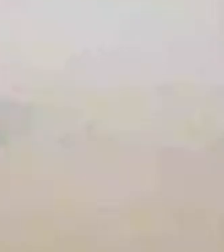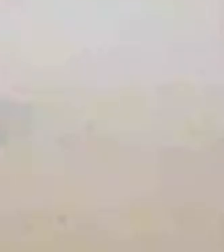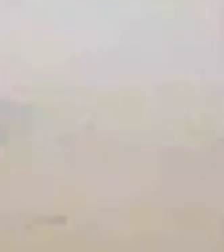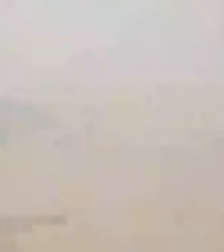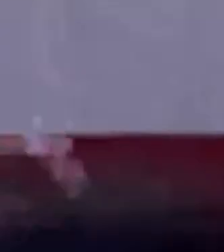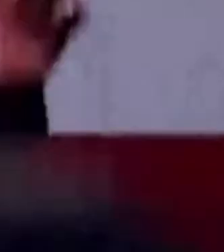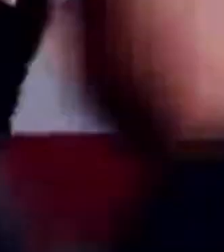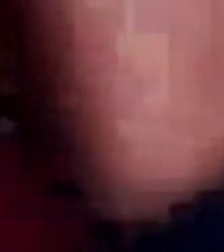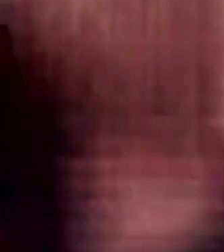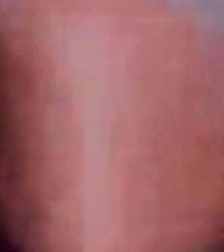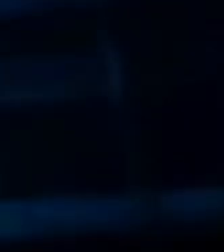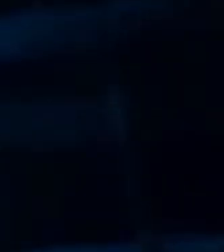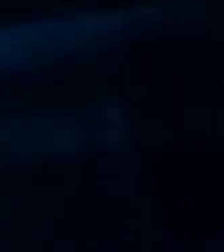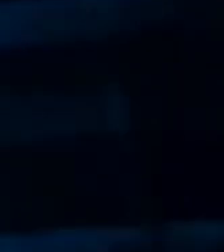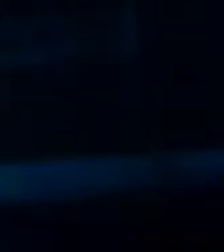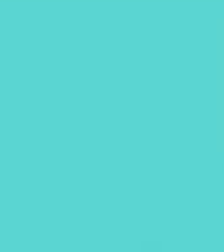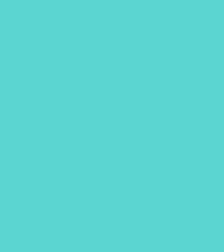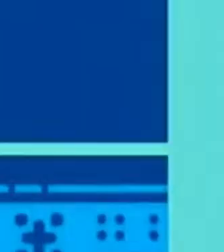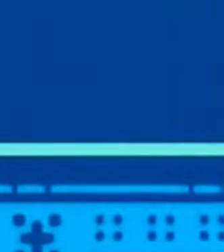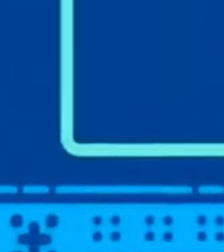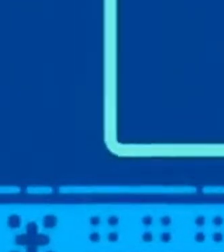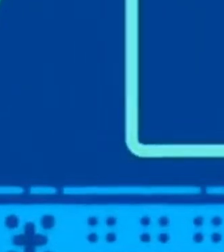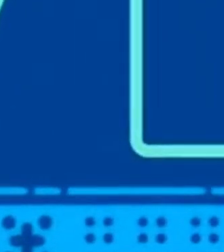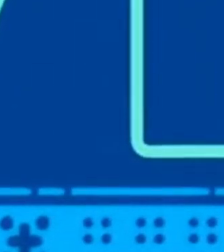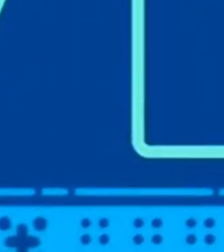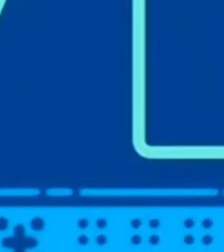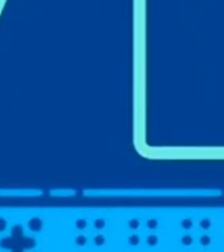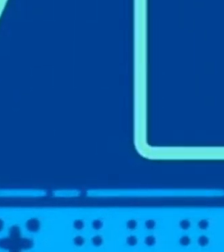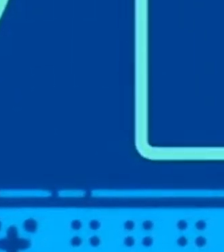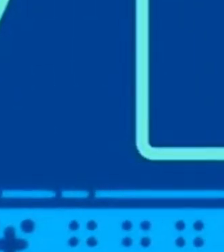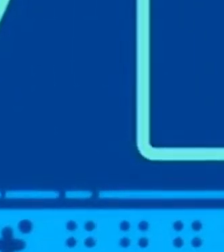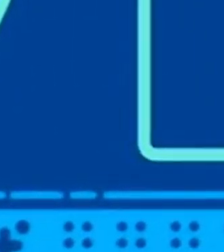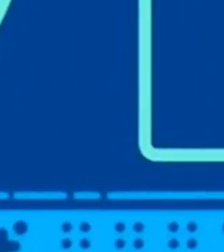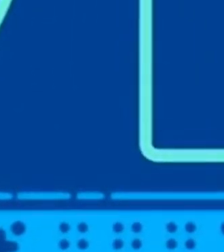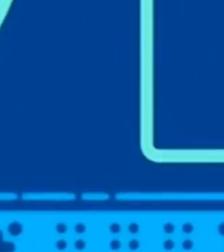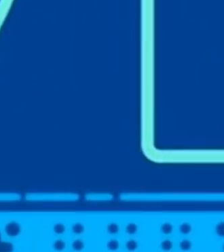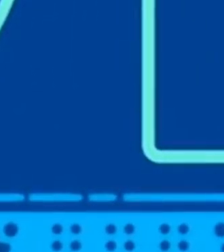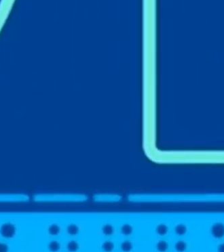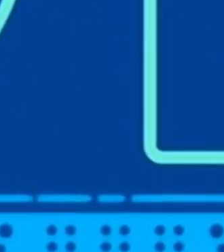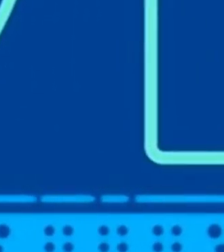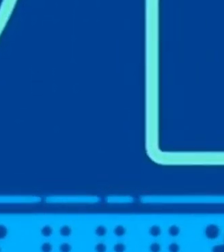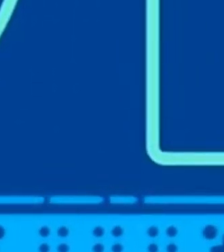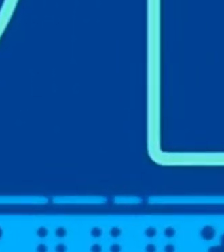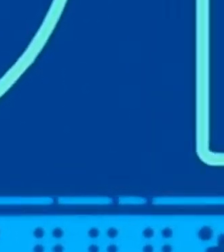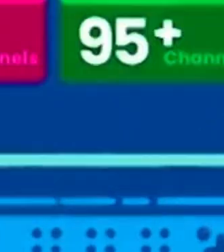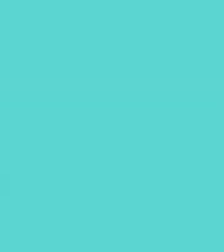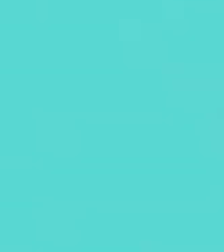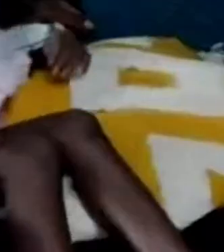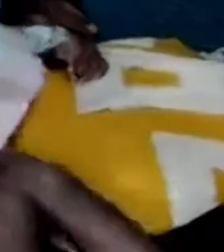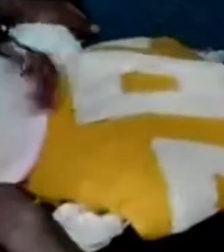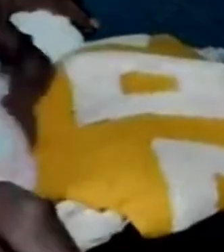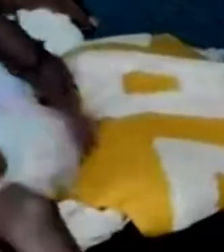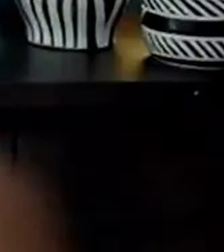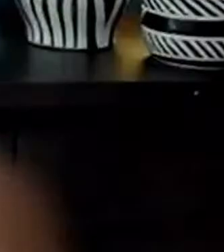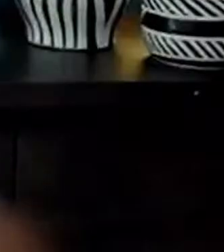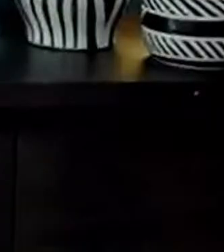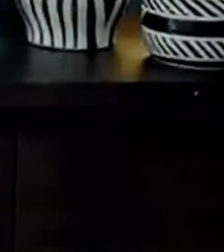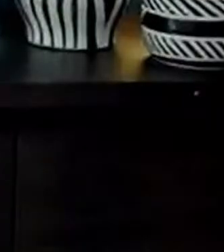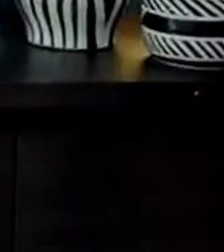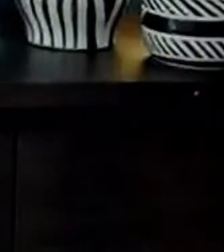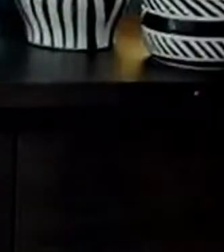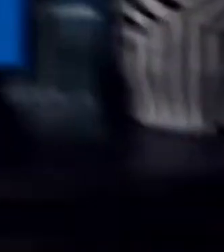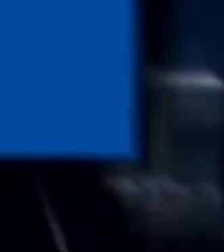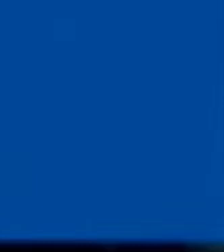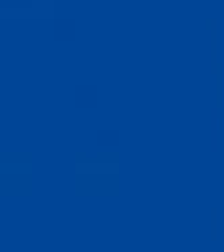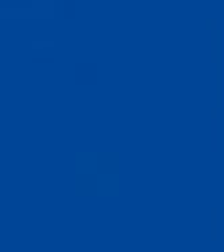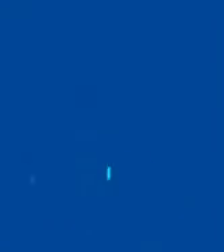HD, box office, and catch up. And with so many different package options, there's something to suit every pocket. DSTV, a lot